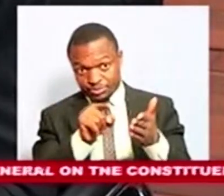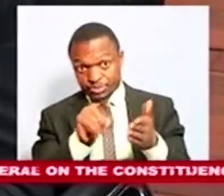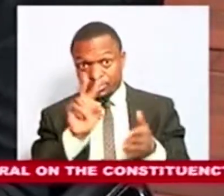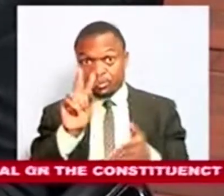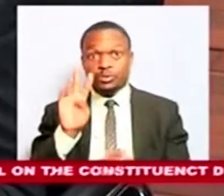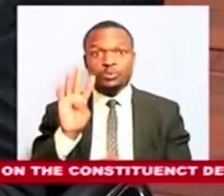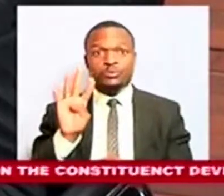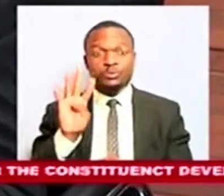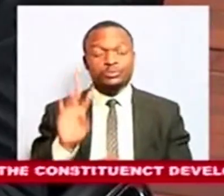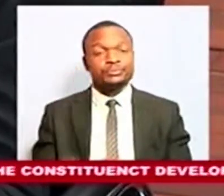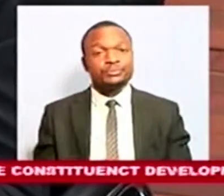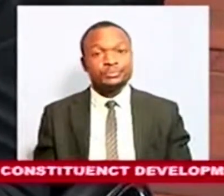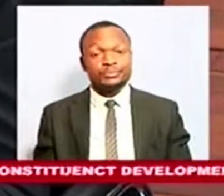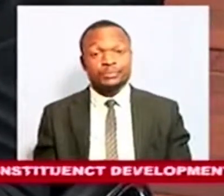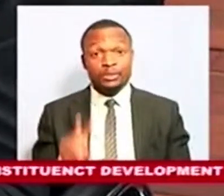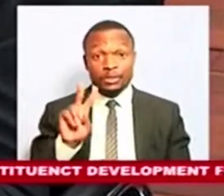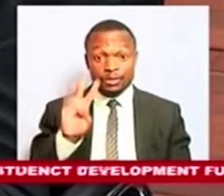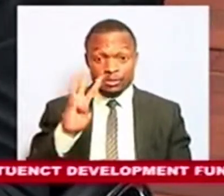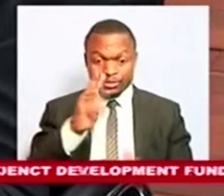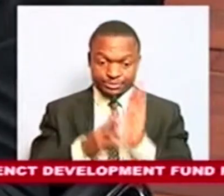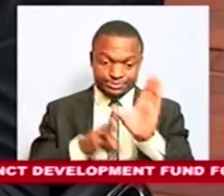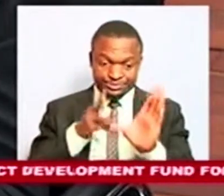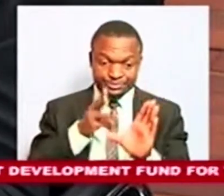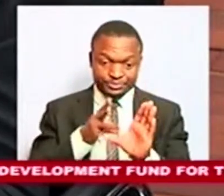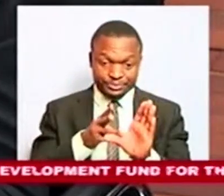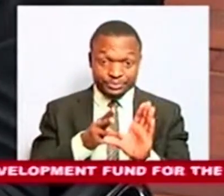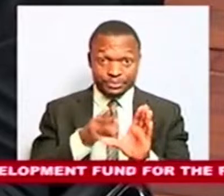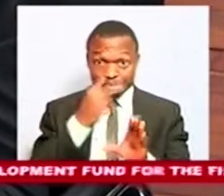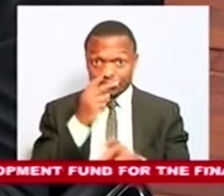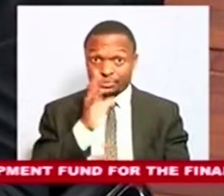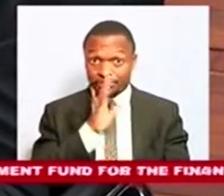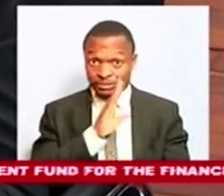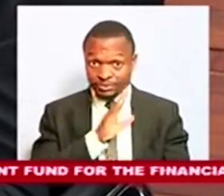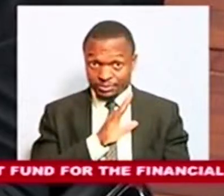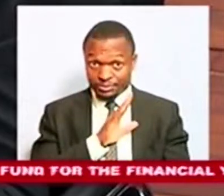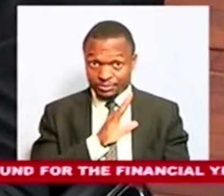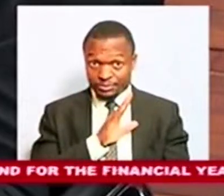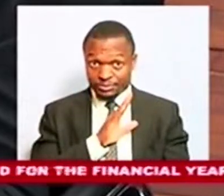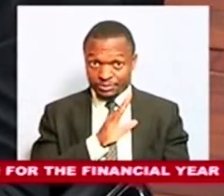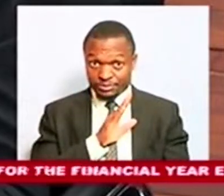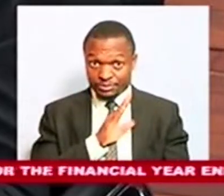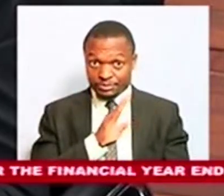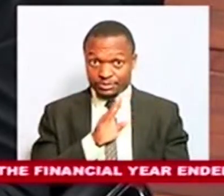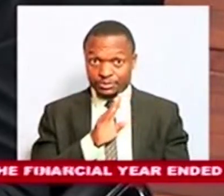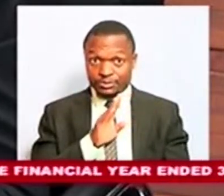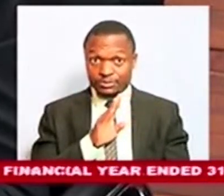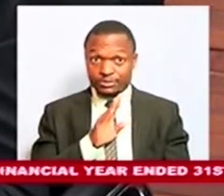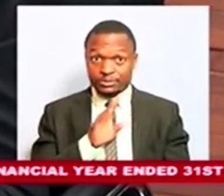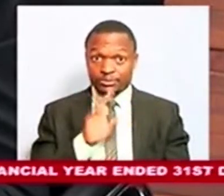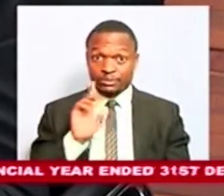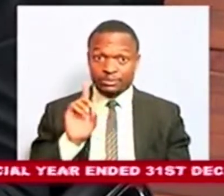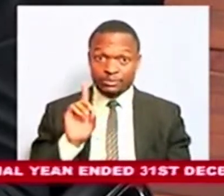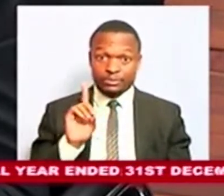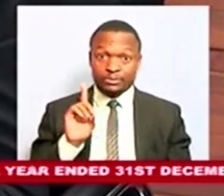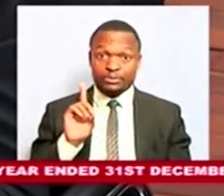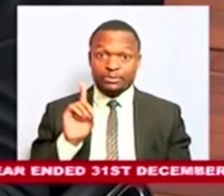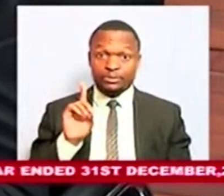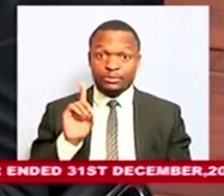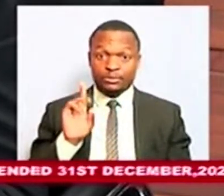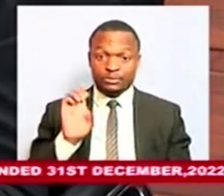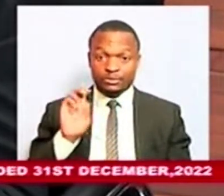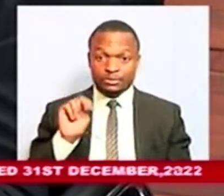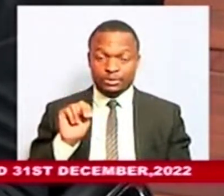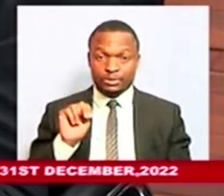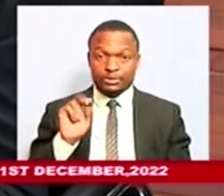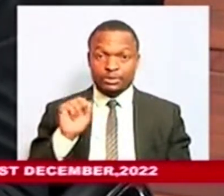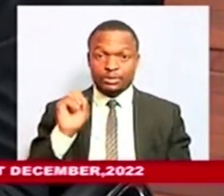124th? 124th May. Yeah, yes. There, where there is Denson Ilunga and Stephen Chengo.